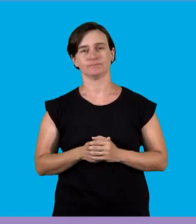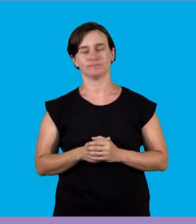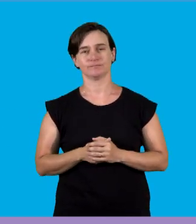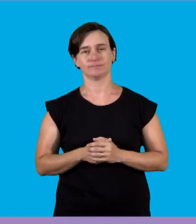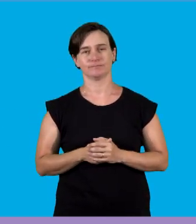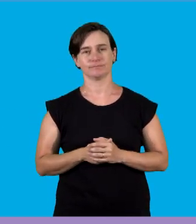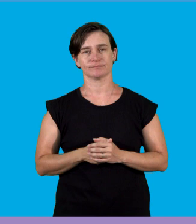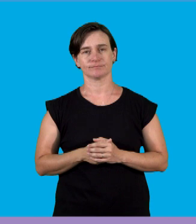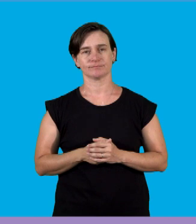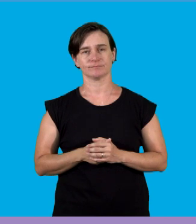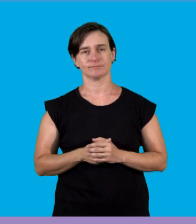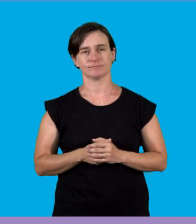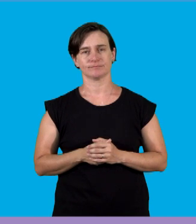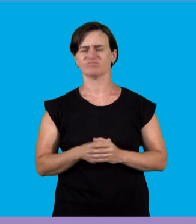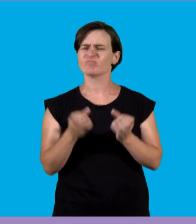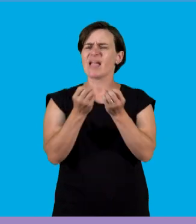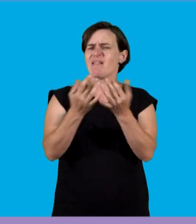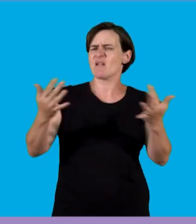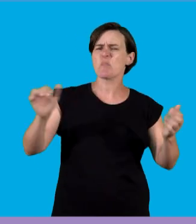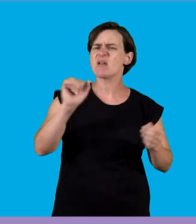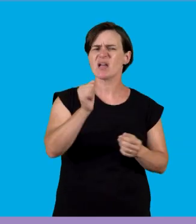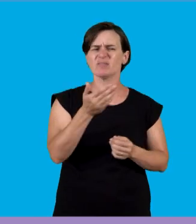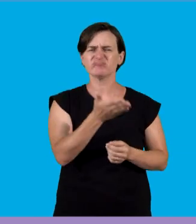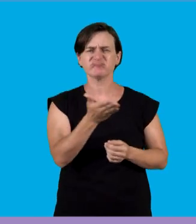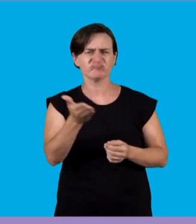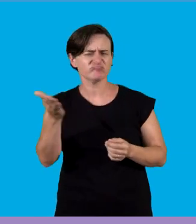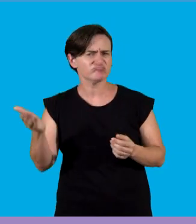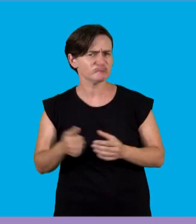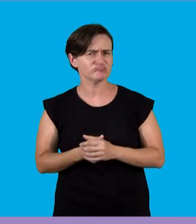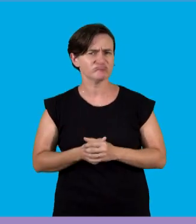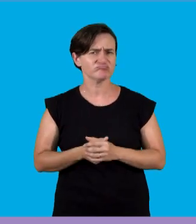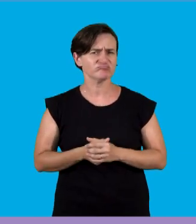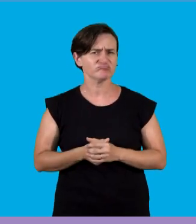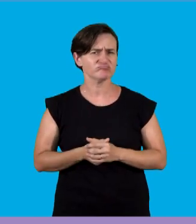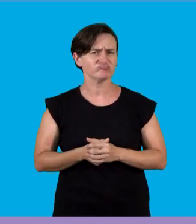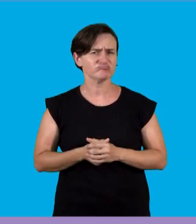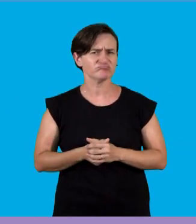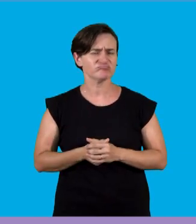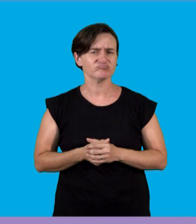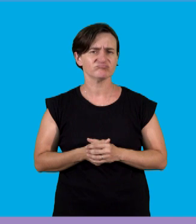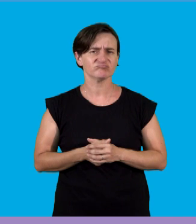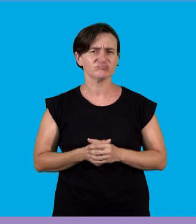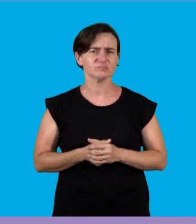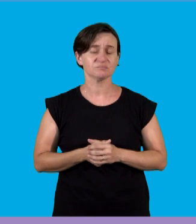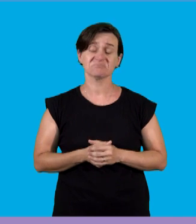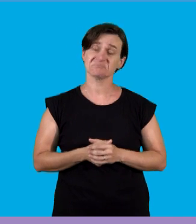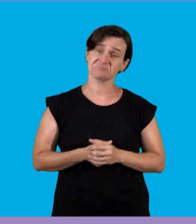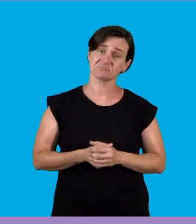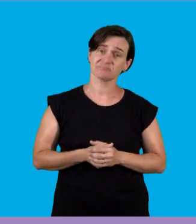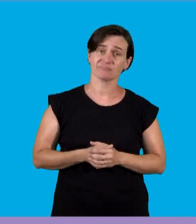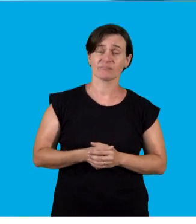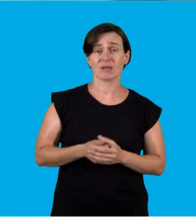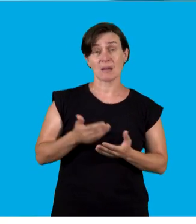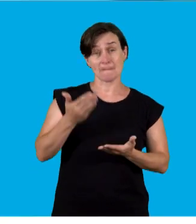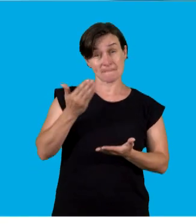again multiplied by a times a. How many a's do we see in this sequence? Now, you could